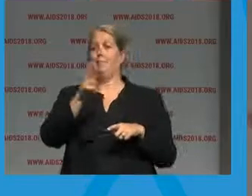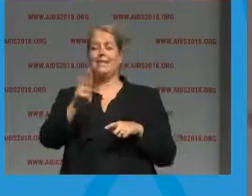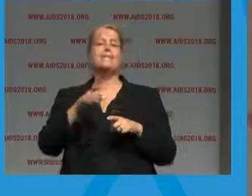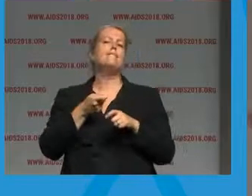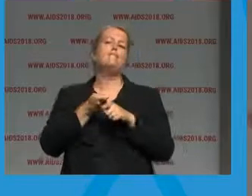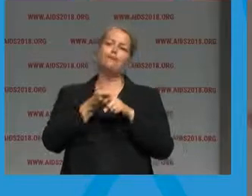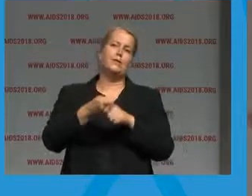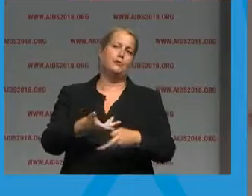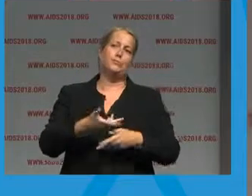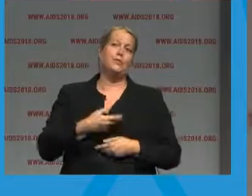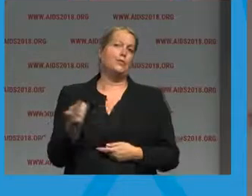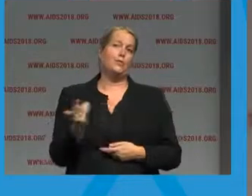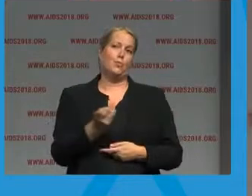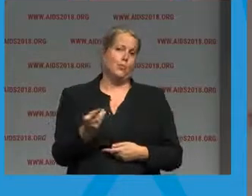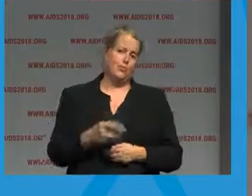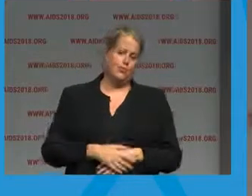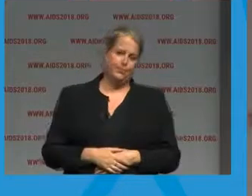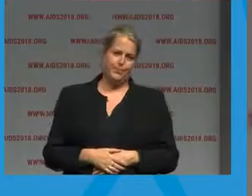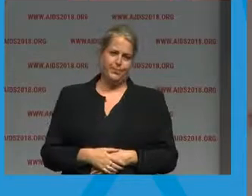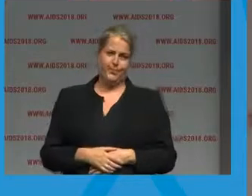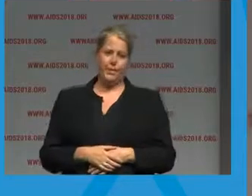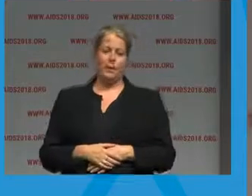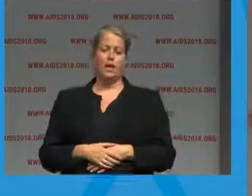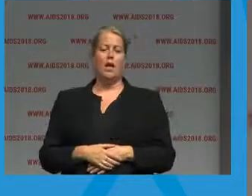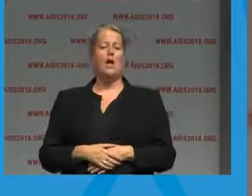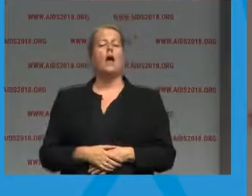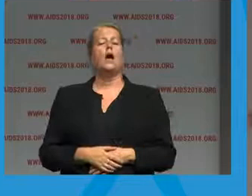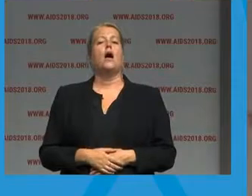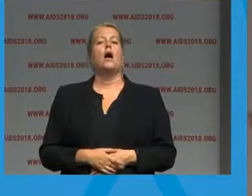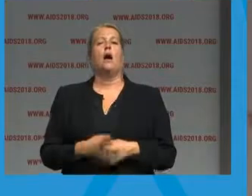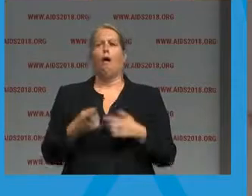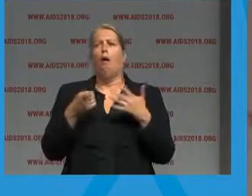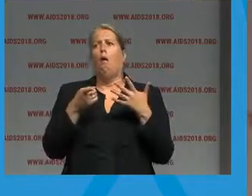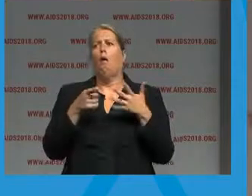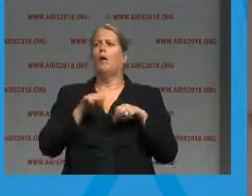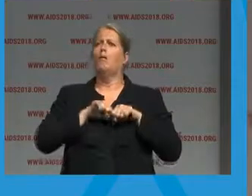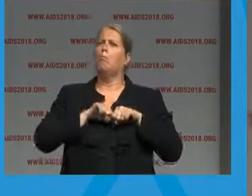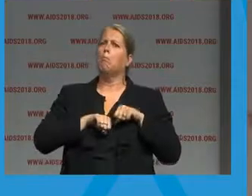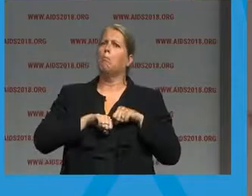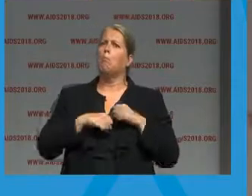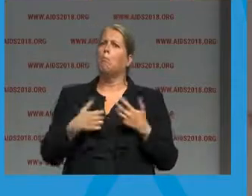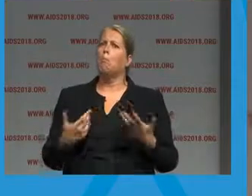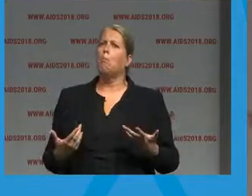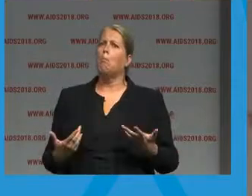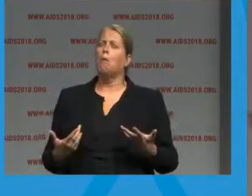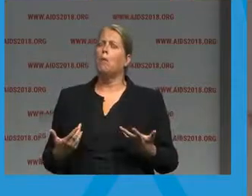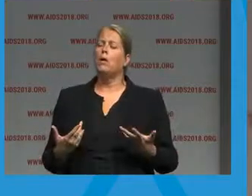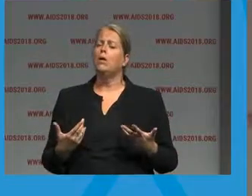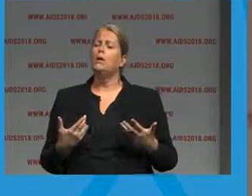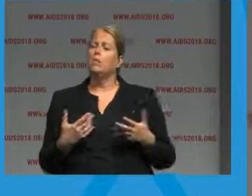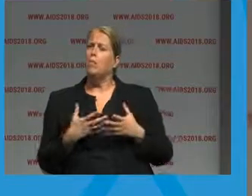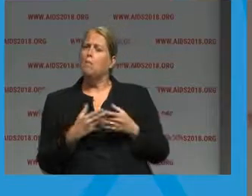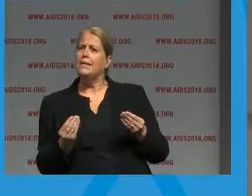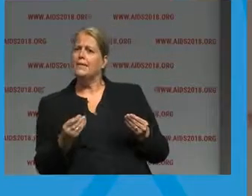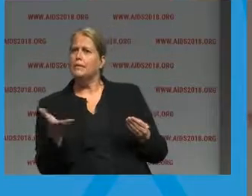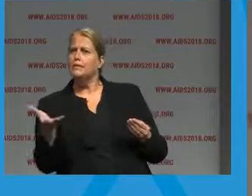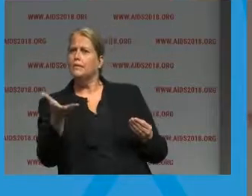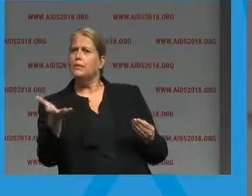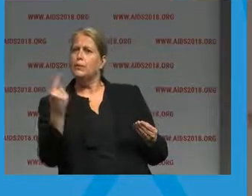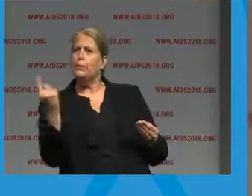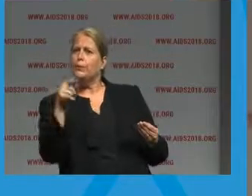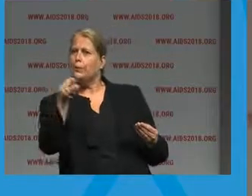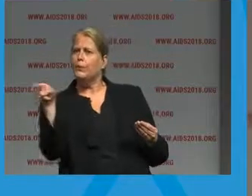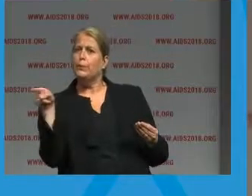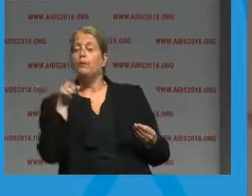HIV and TB. The devastating fact is who we are missing. These are usually